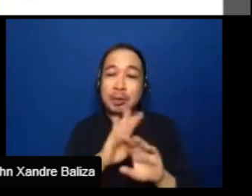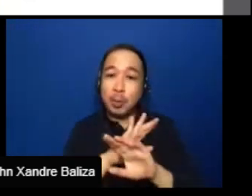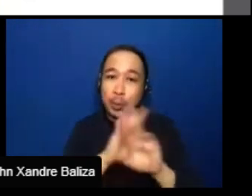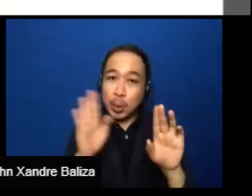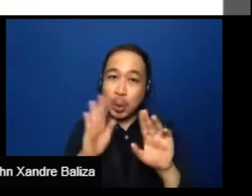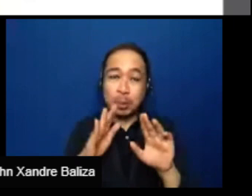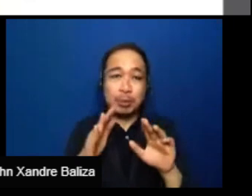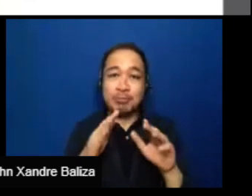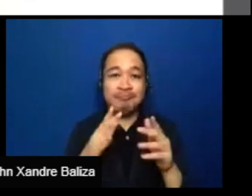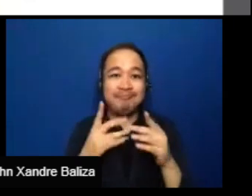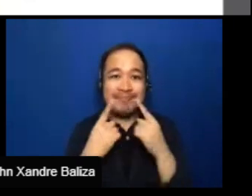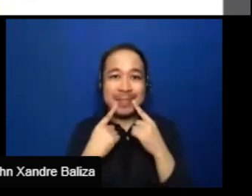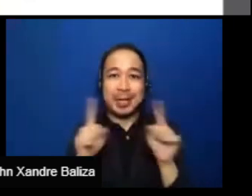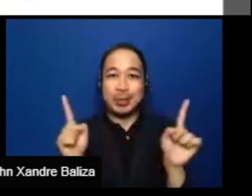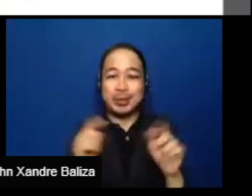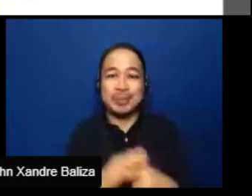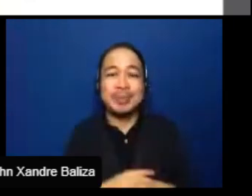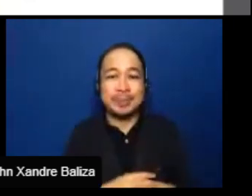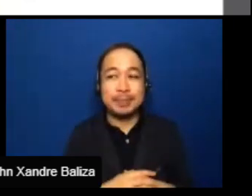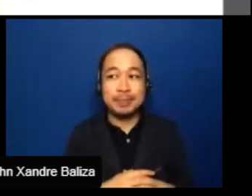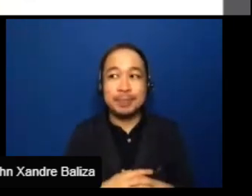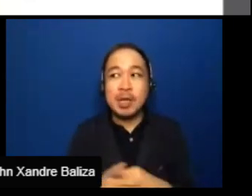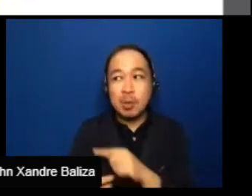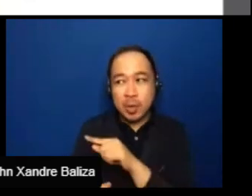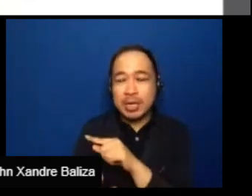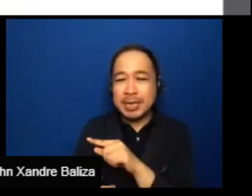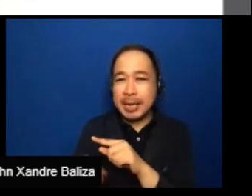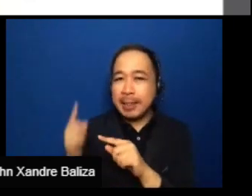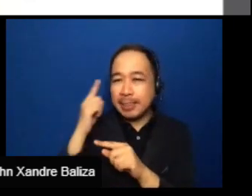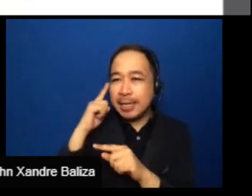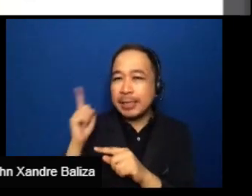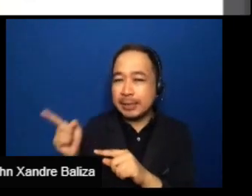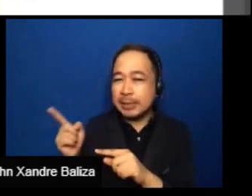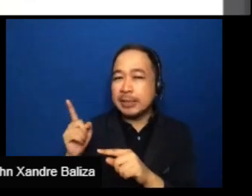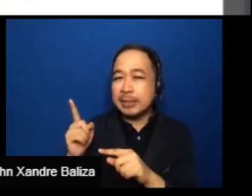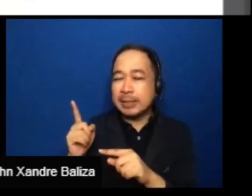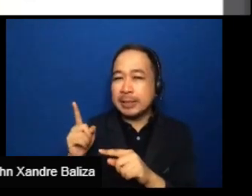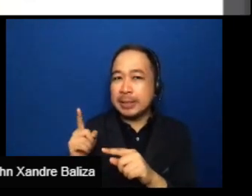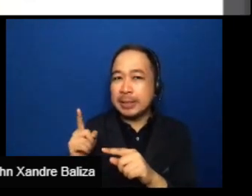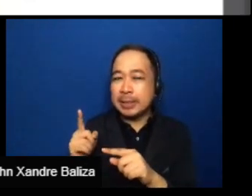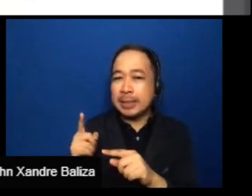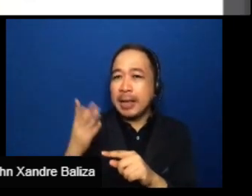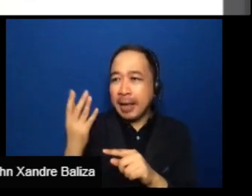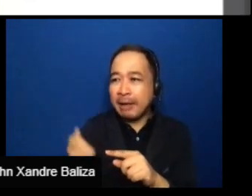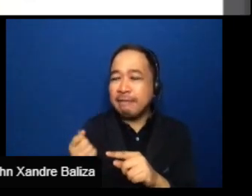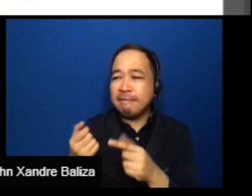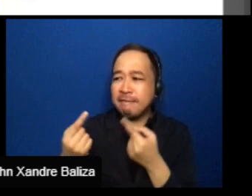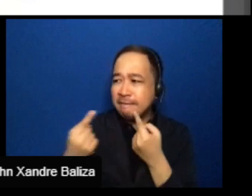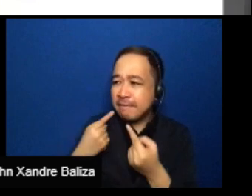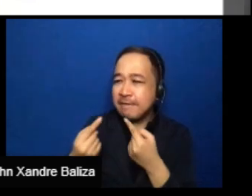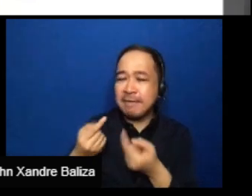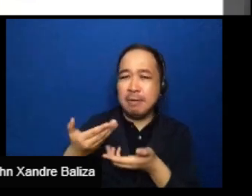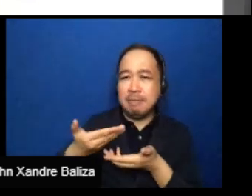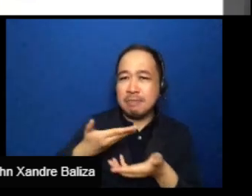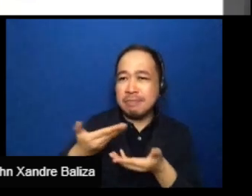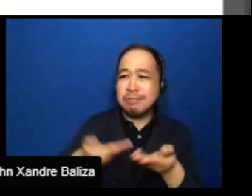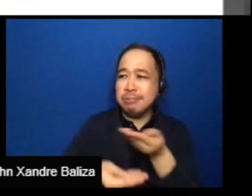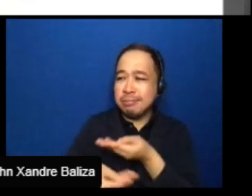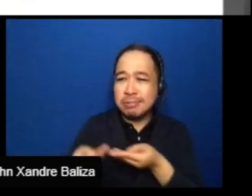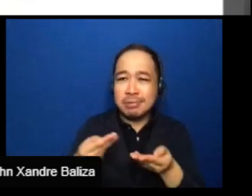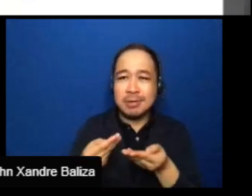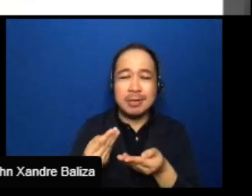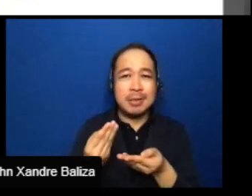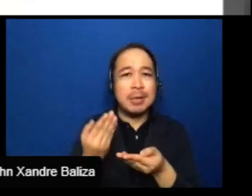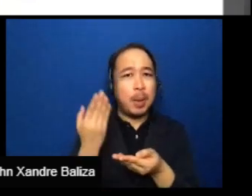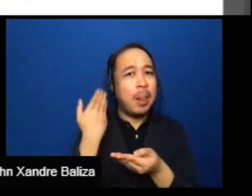Distinguished delegation of Iran, I think there was fair amount of consultation even last